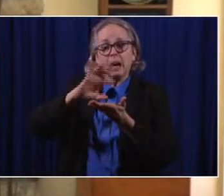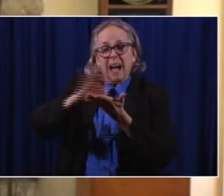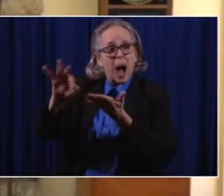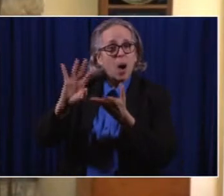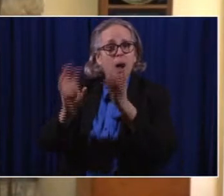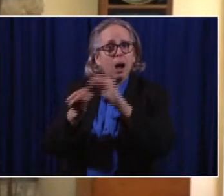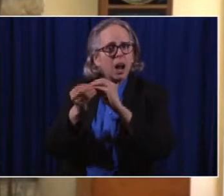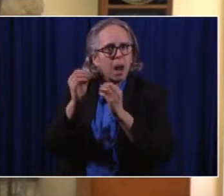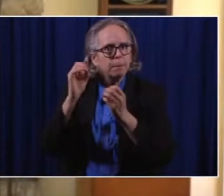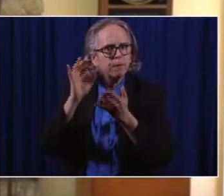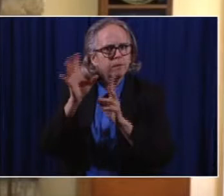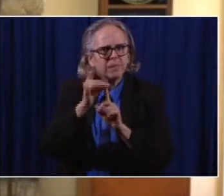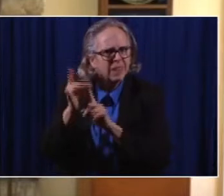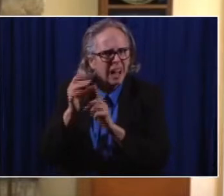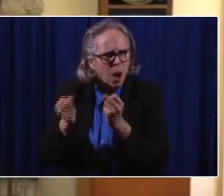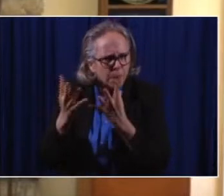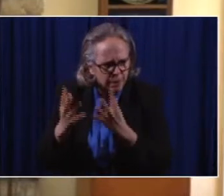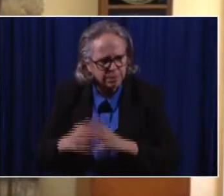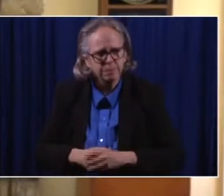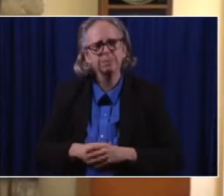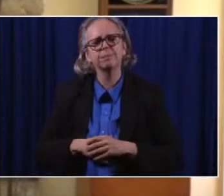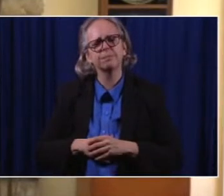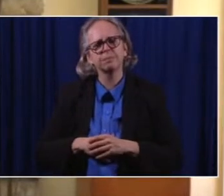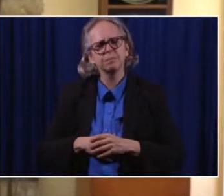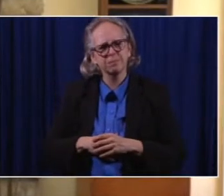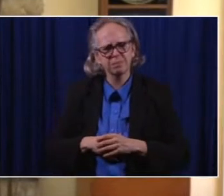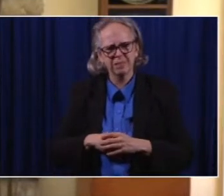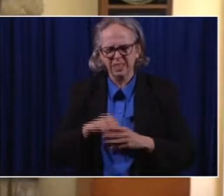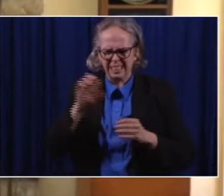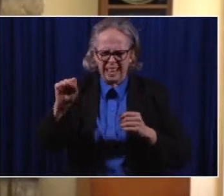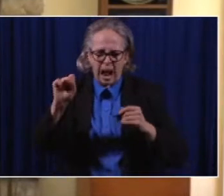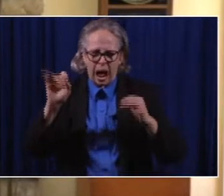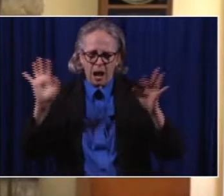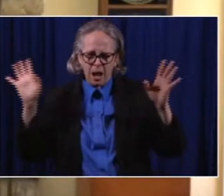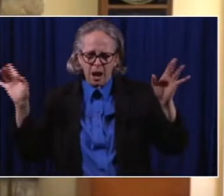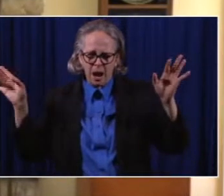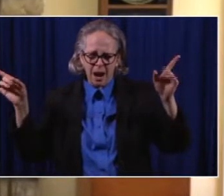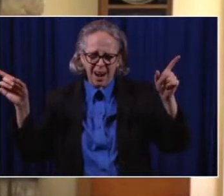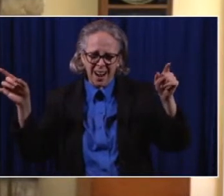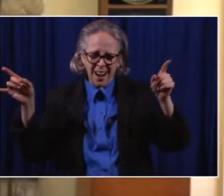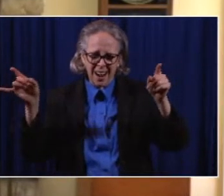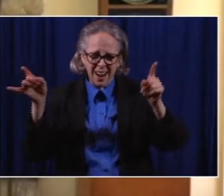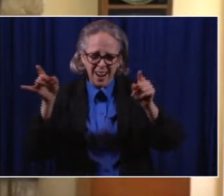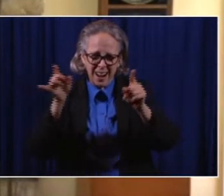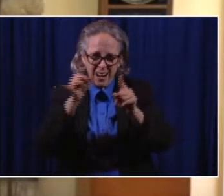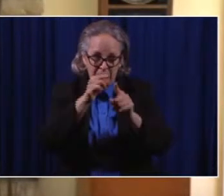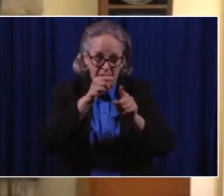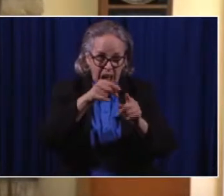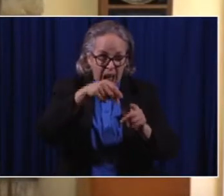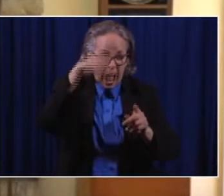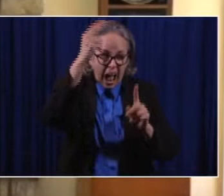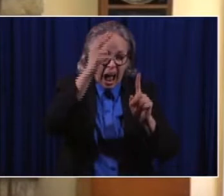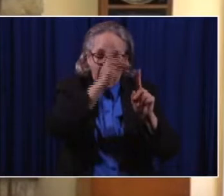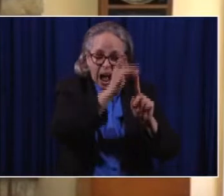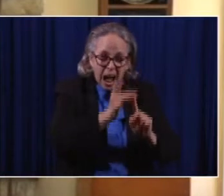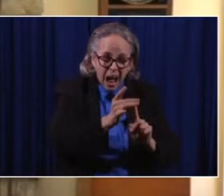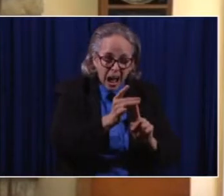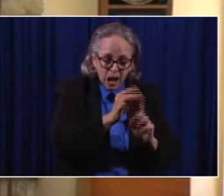downloadable filter chart sorted from the highest cases to the least. To protect confidentiality, we